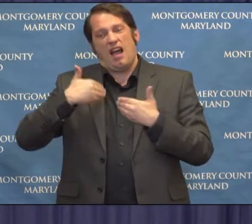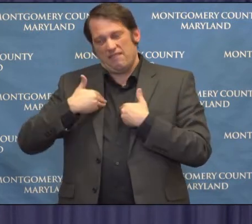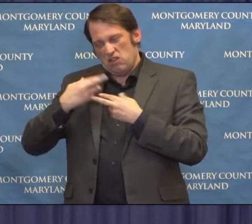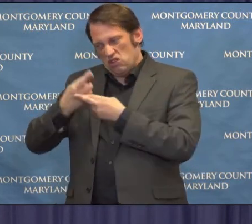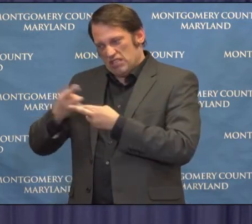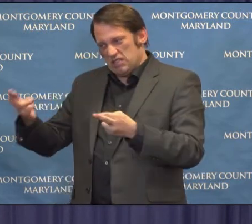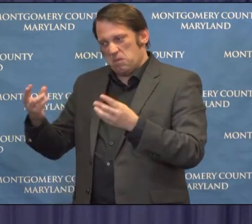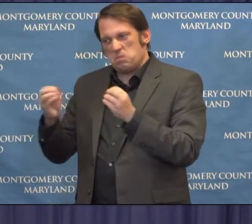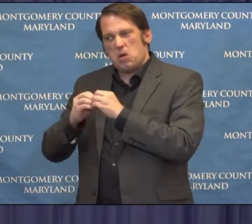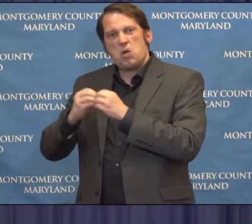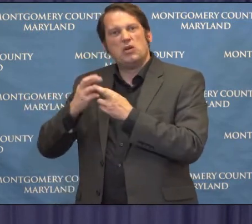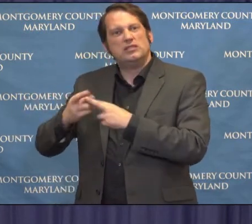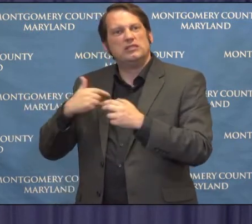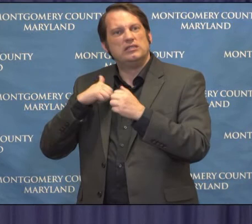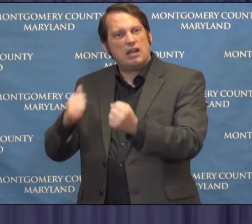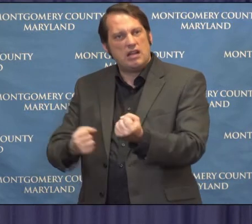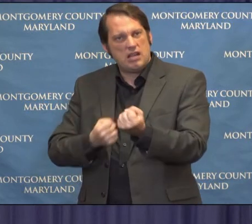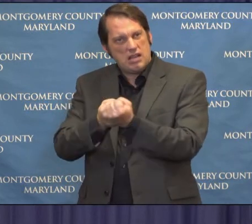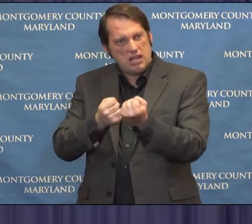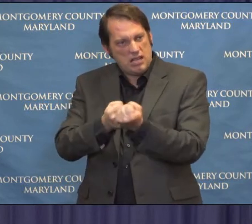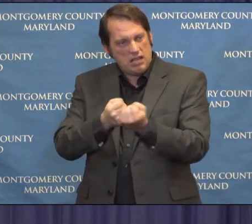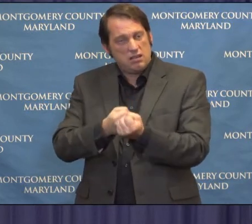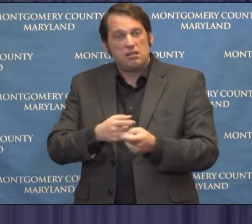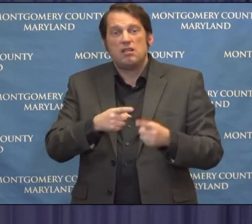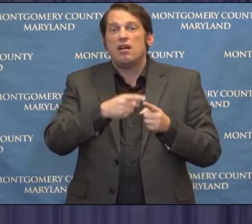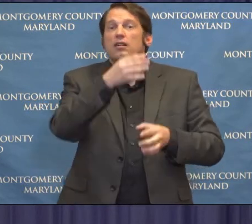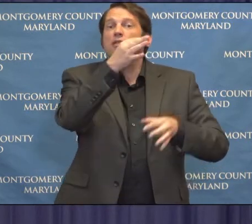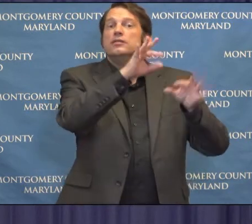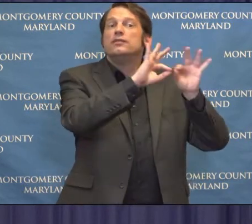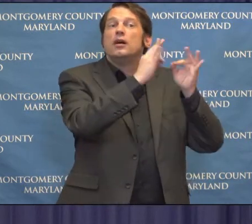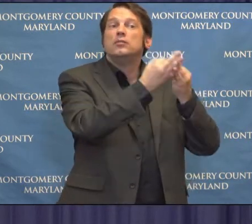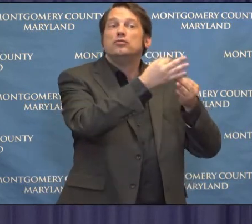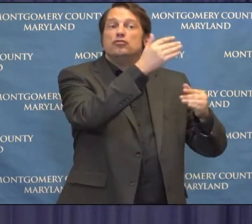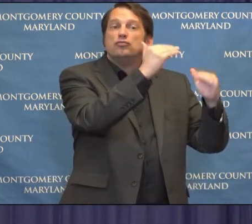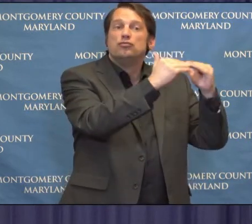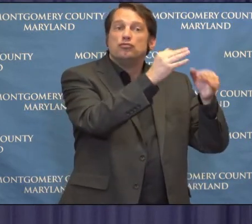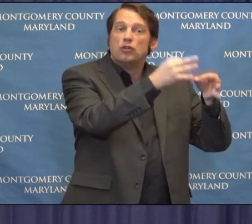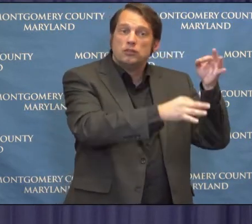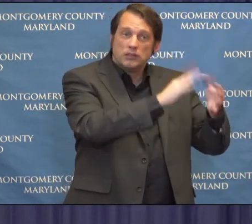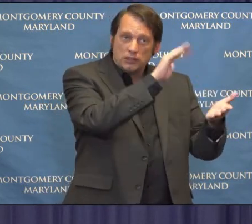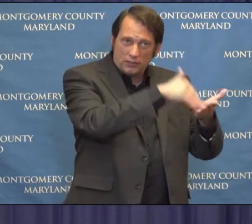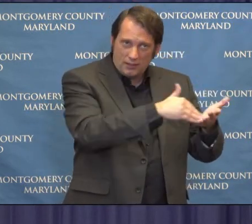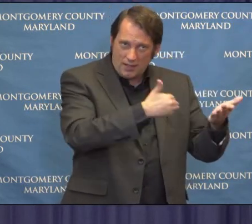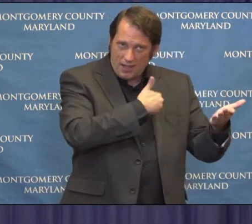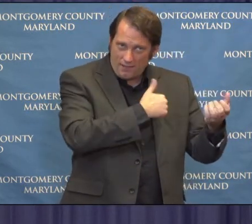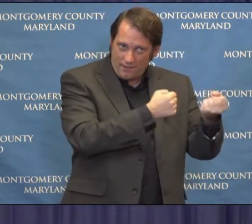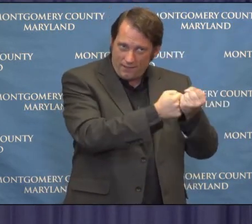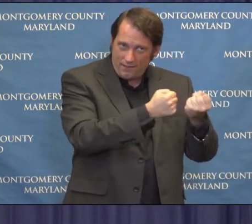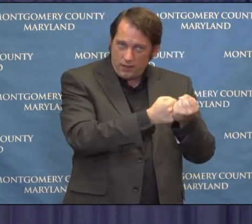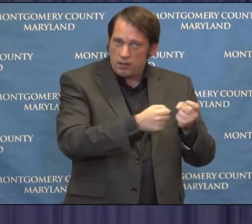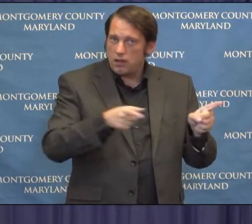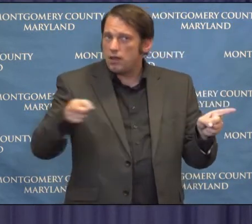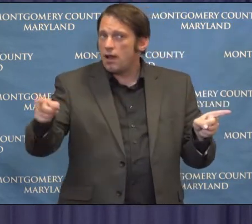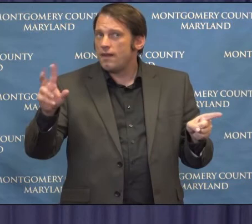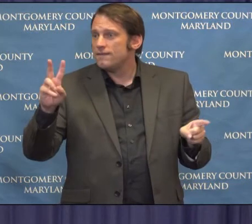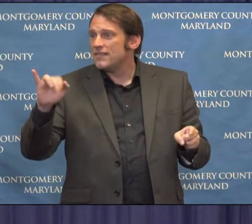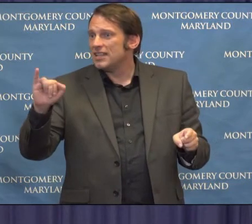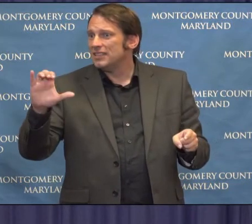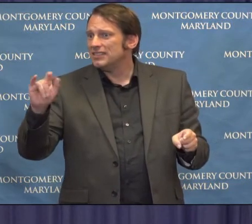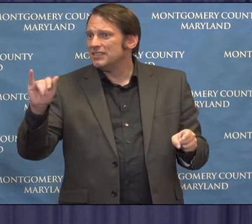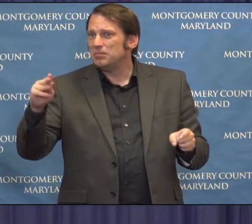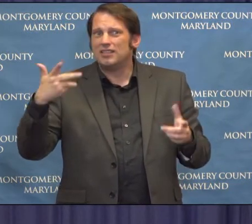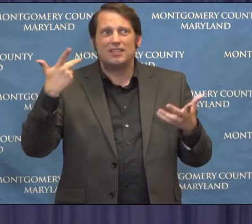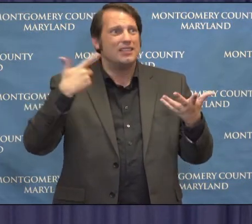Center. We're making sure that our victims have the necessary resources that they need in order to address